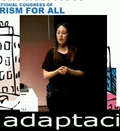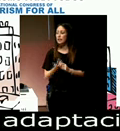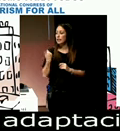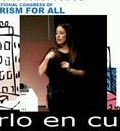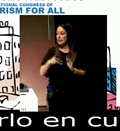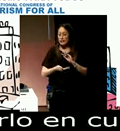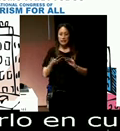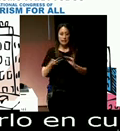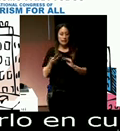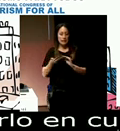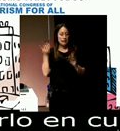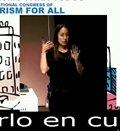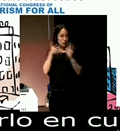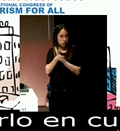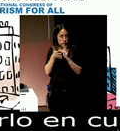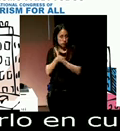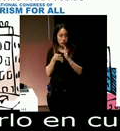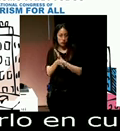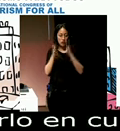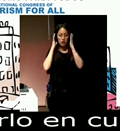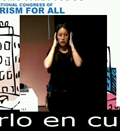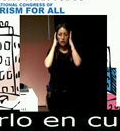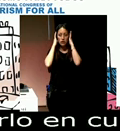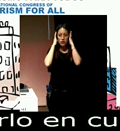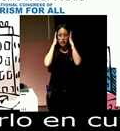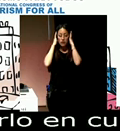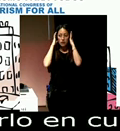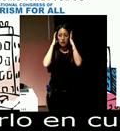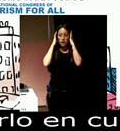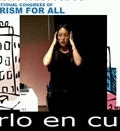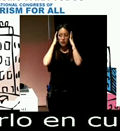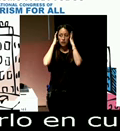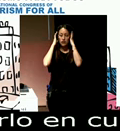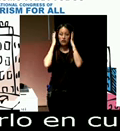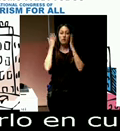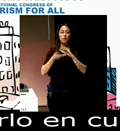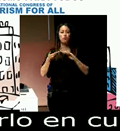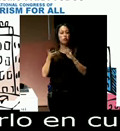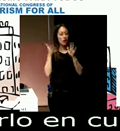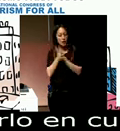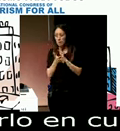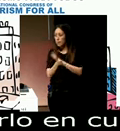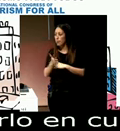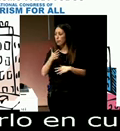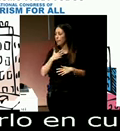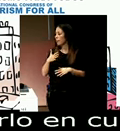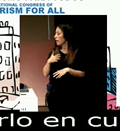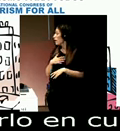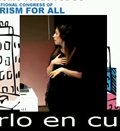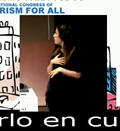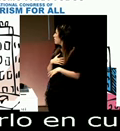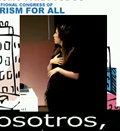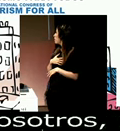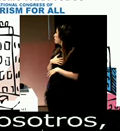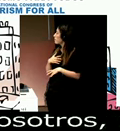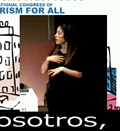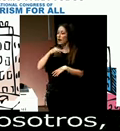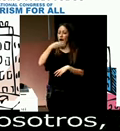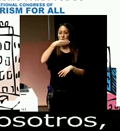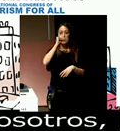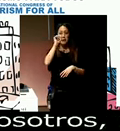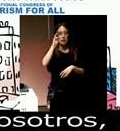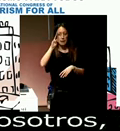As per our company, I haven't talked about our company. I want to do it now in the end. Bplan is an agence.